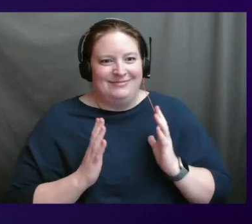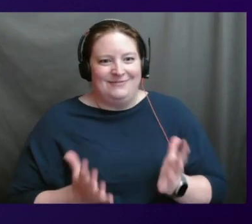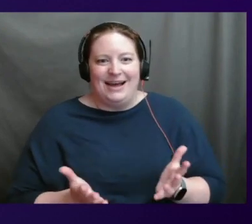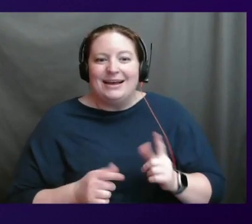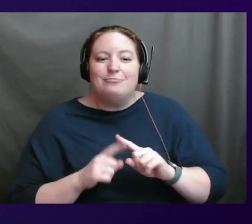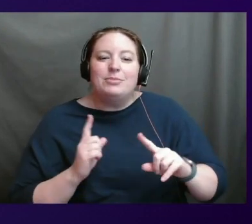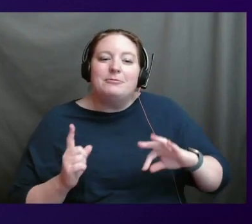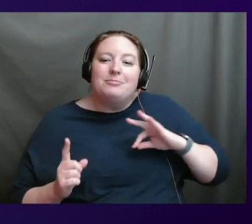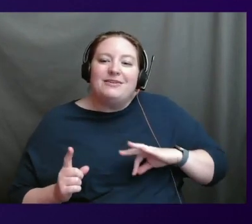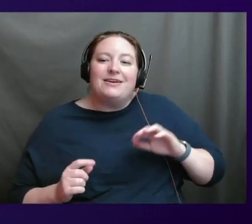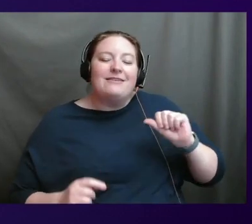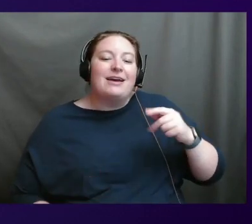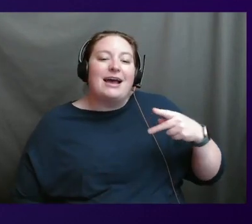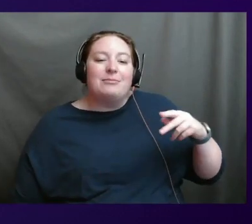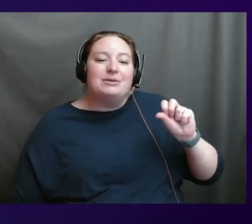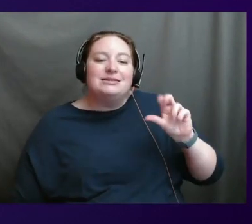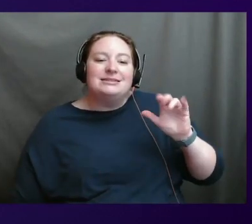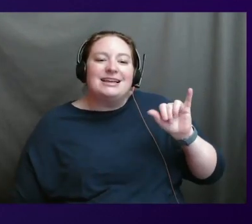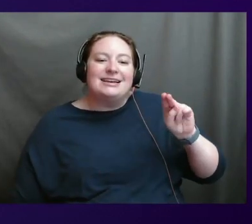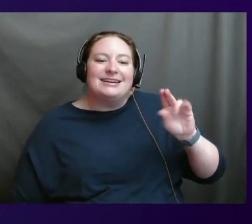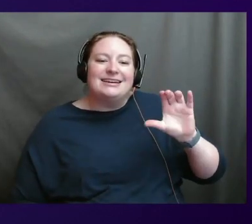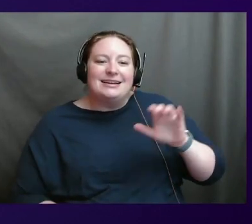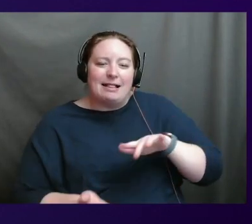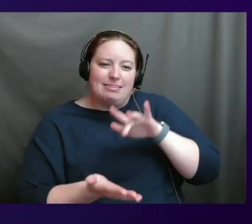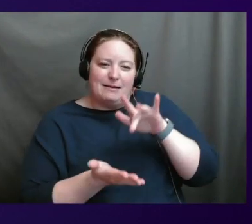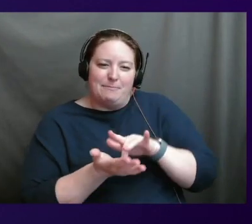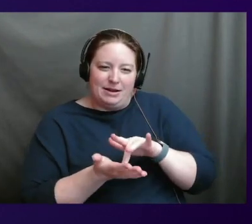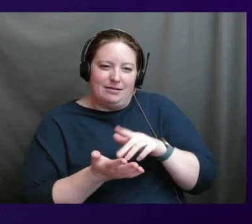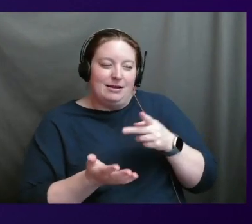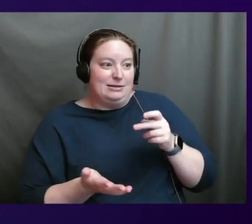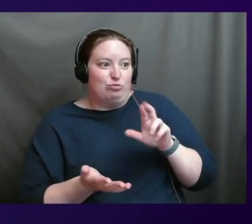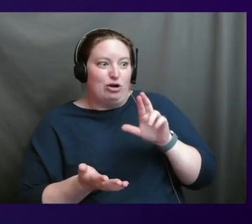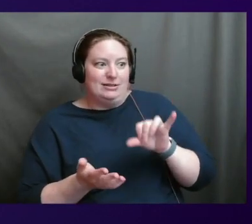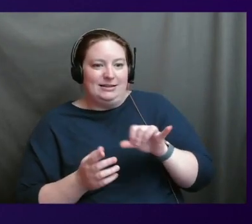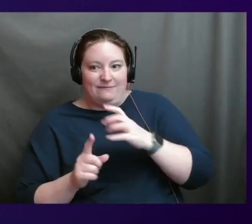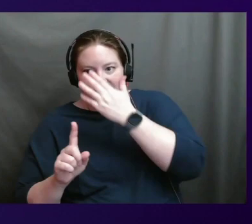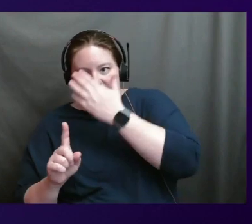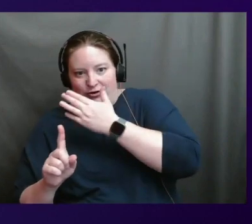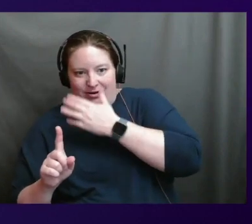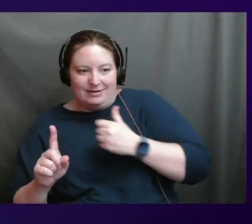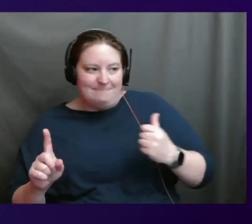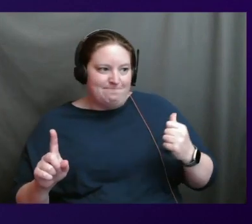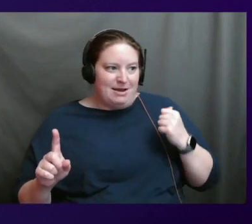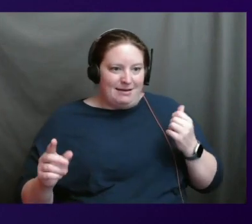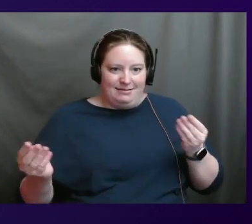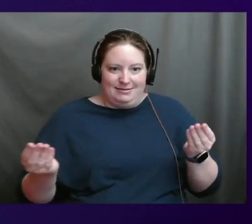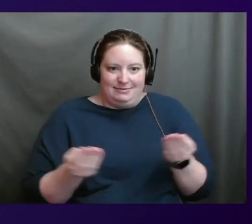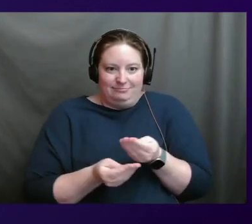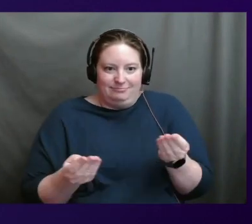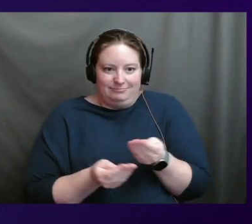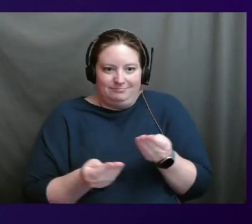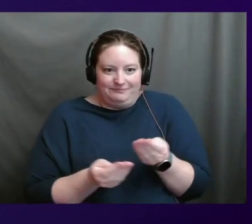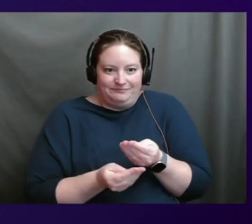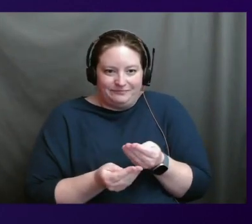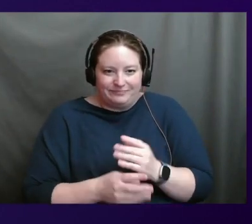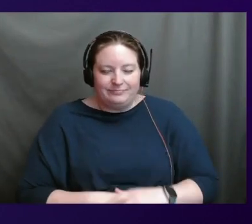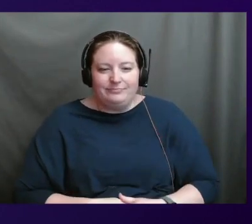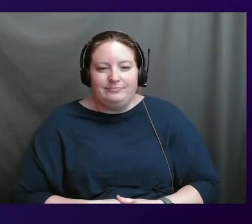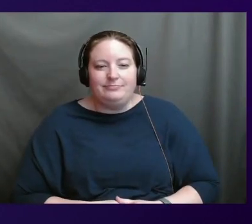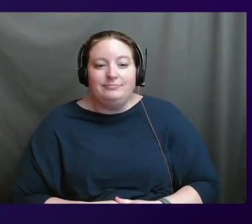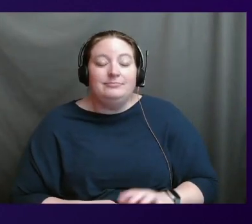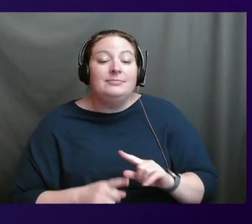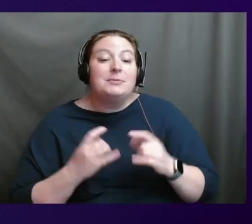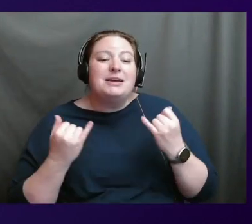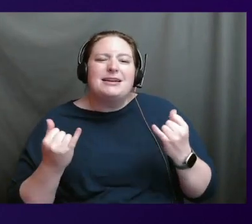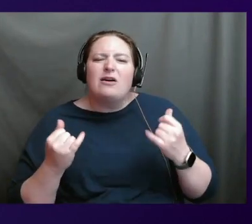AppSync sitting in the middle as a proxy between that front end and our back end. But from here, I want to go ahead and head back to that